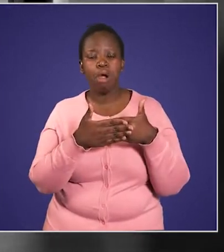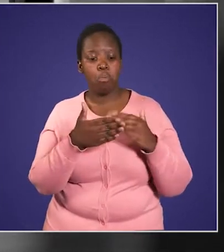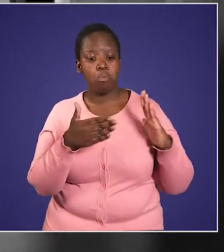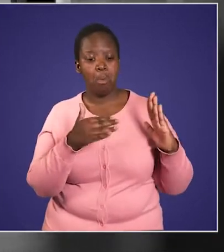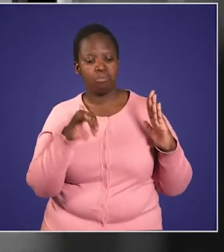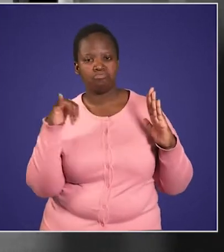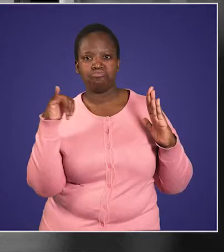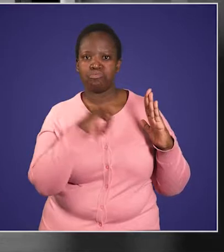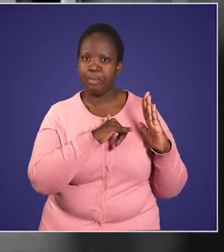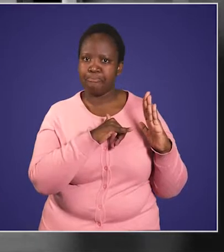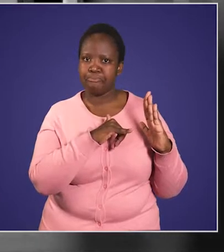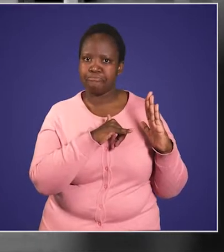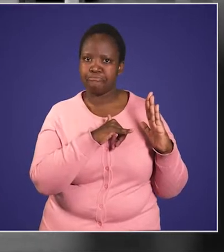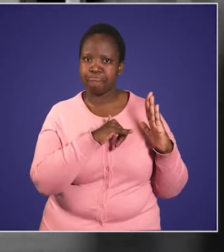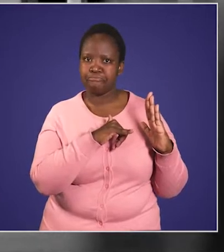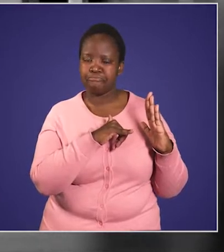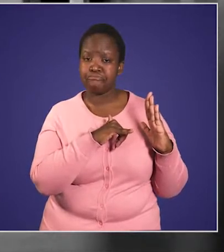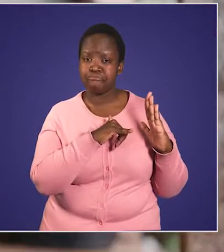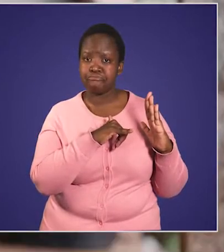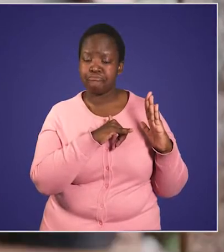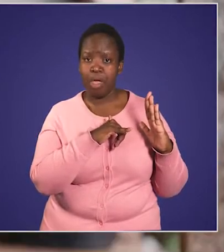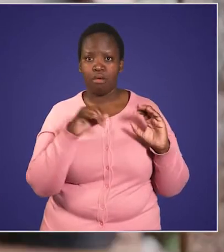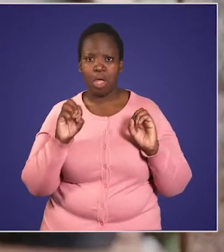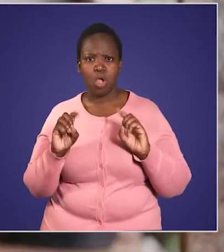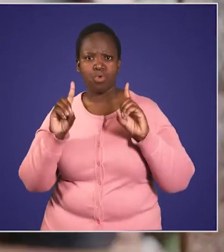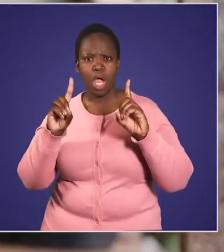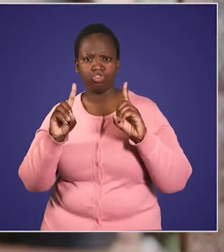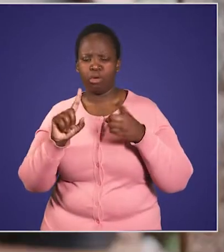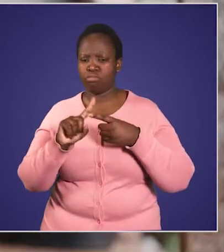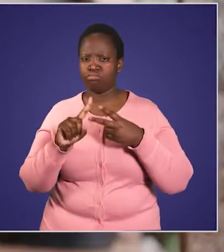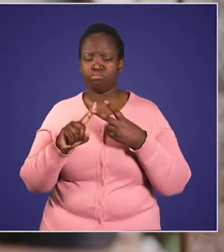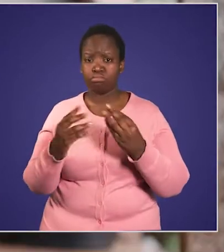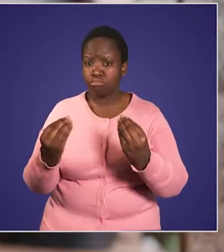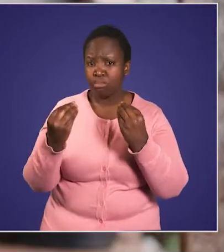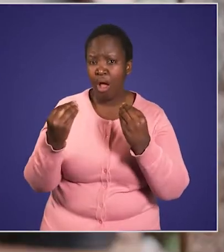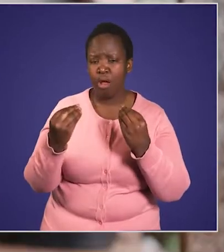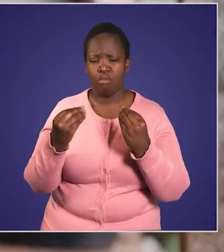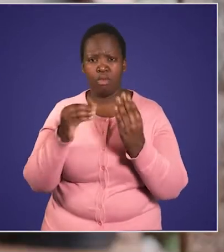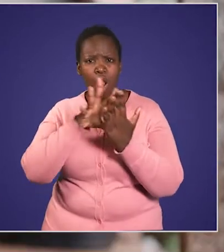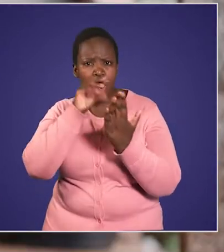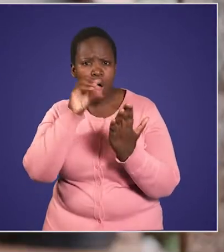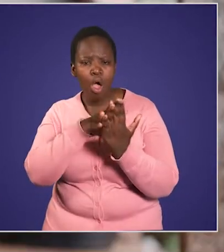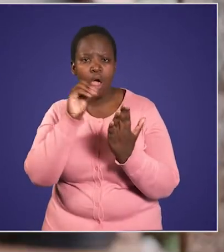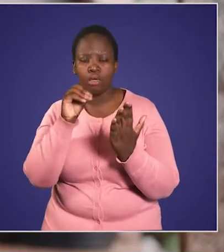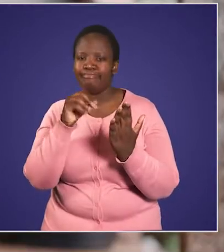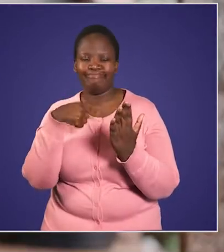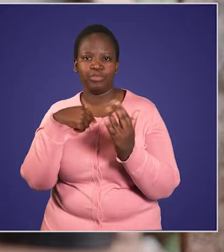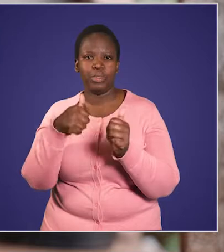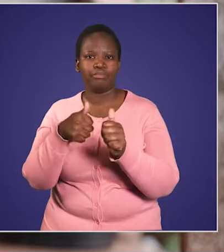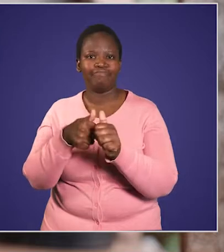we were just home with education and the lessons and topics in our